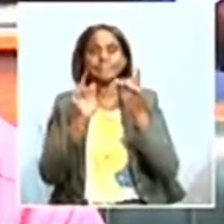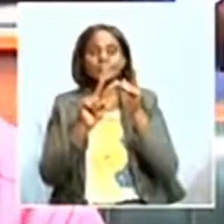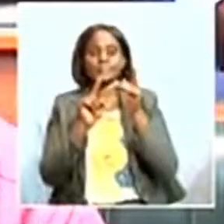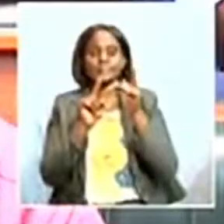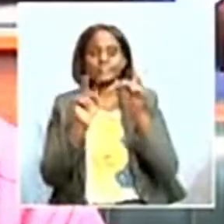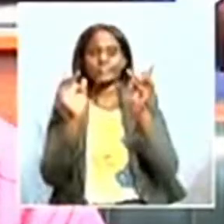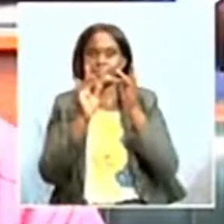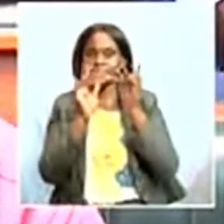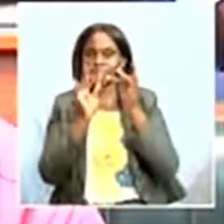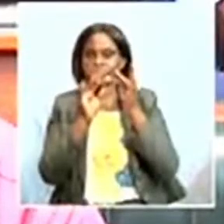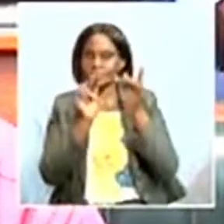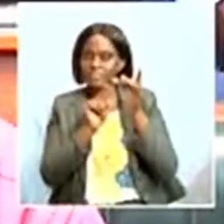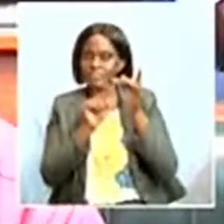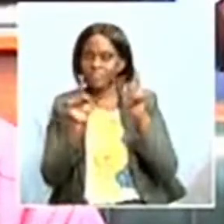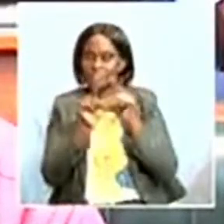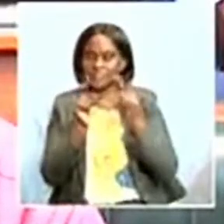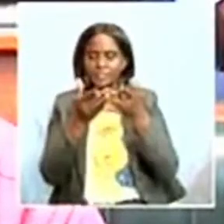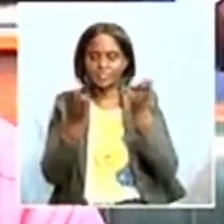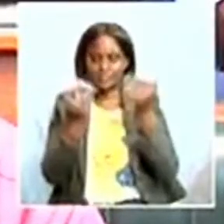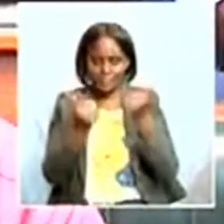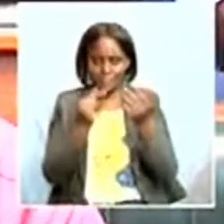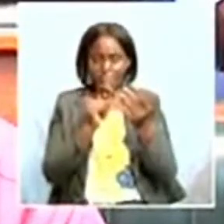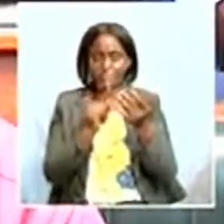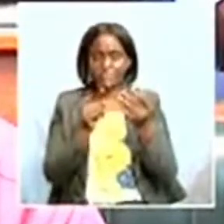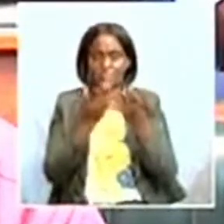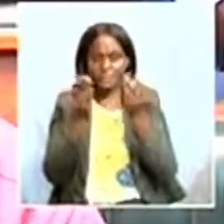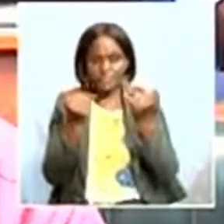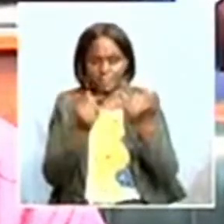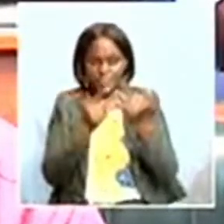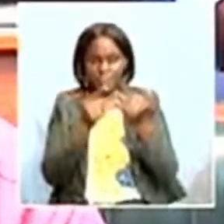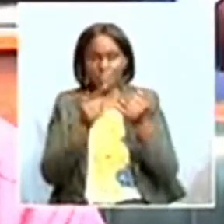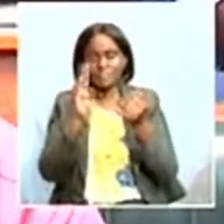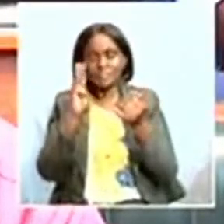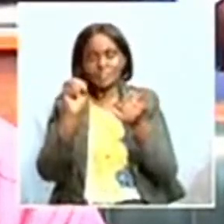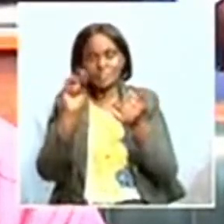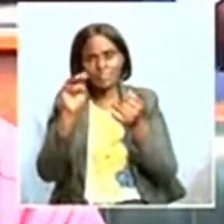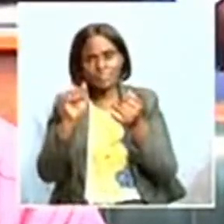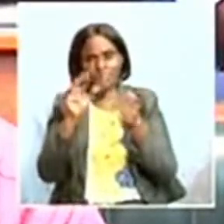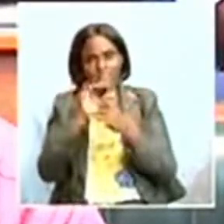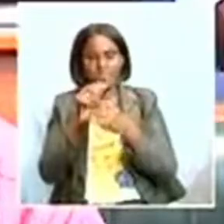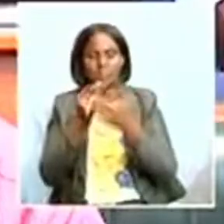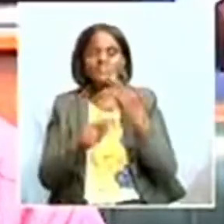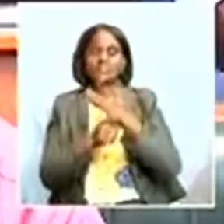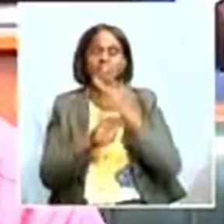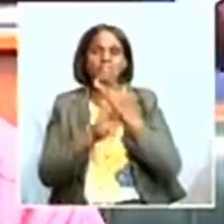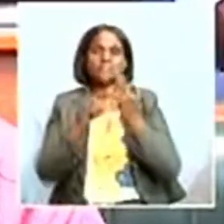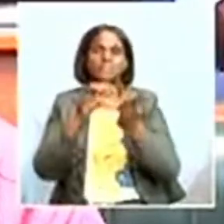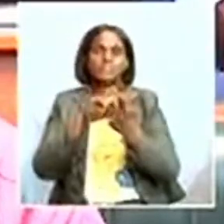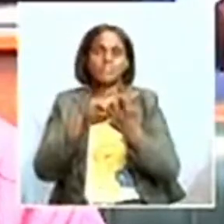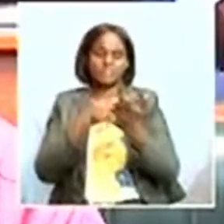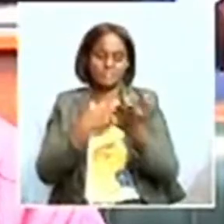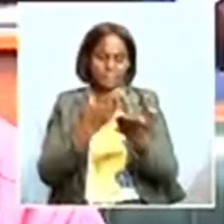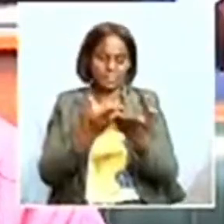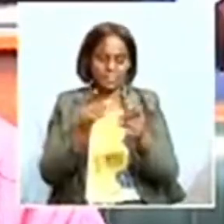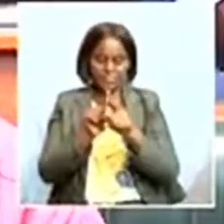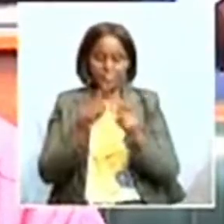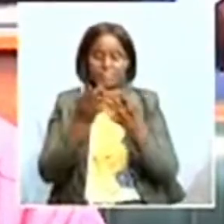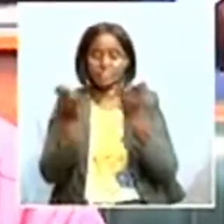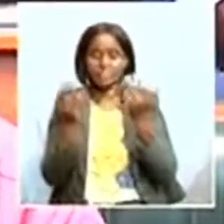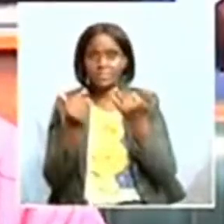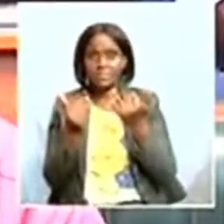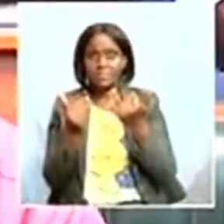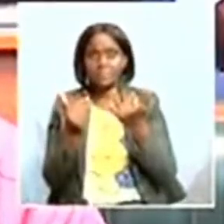because where this BOMA or CBID are and